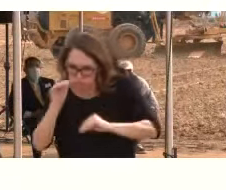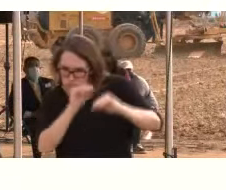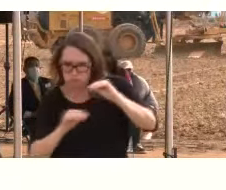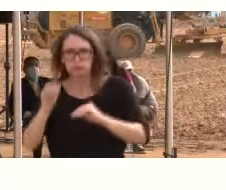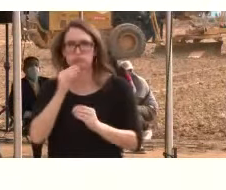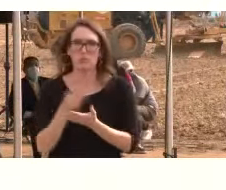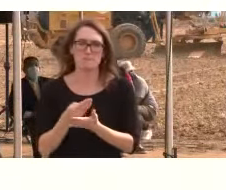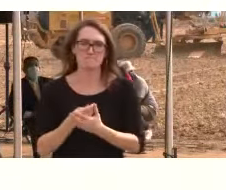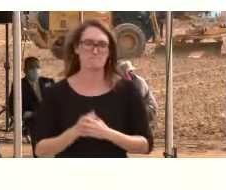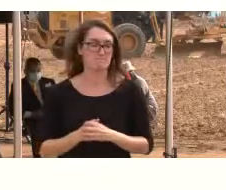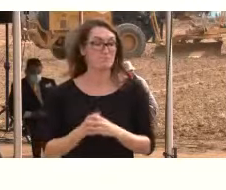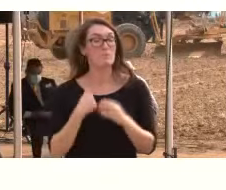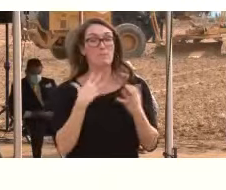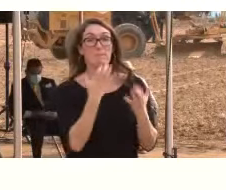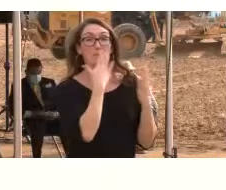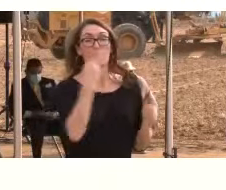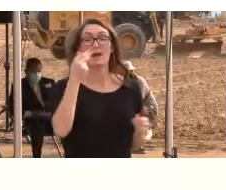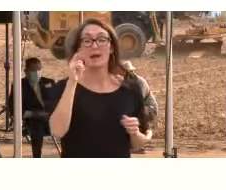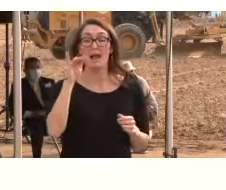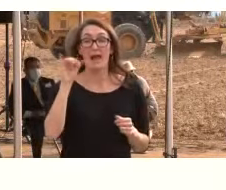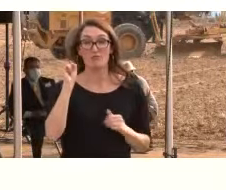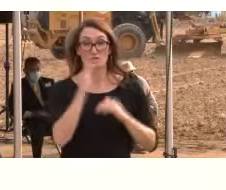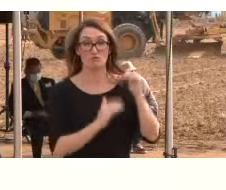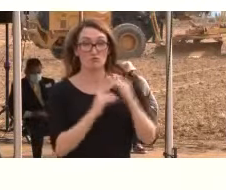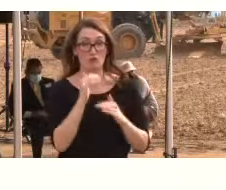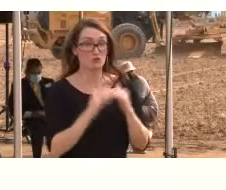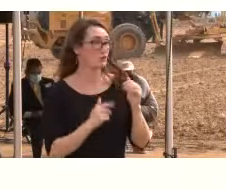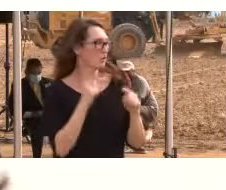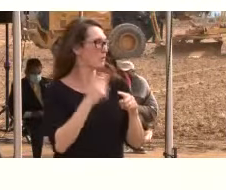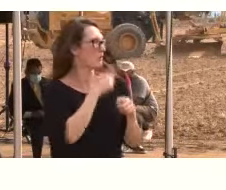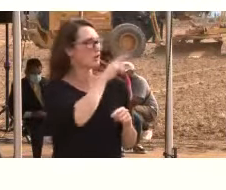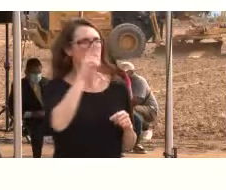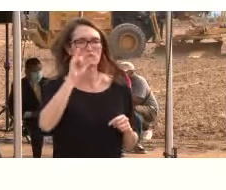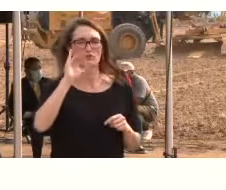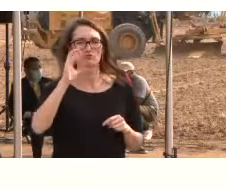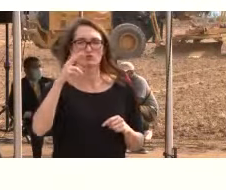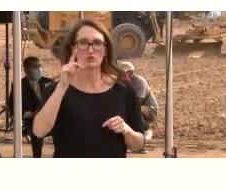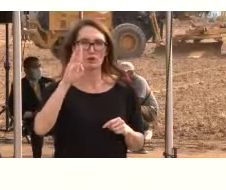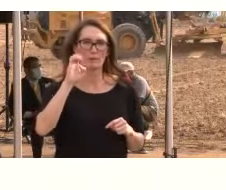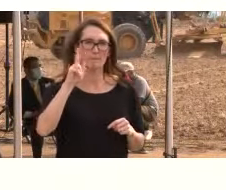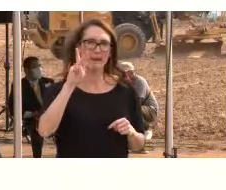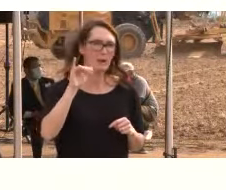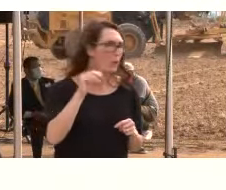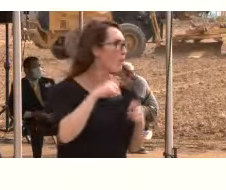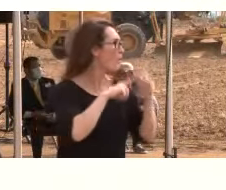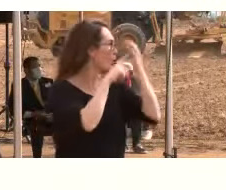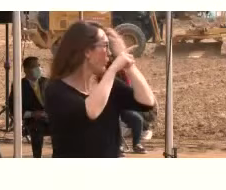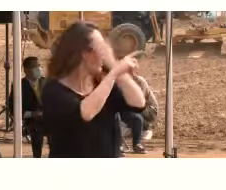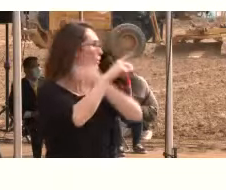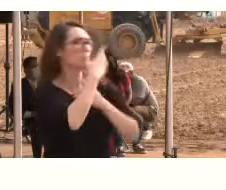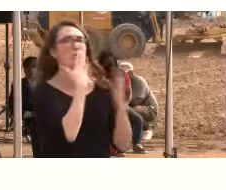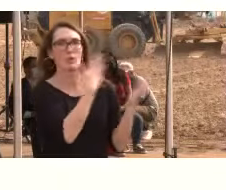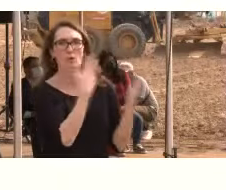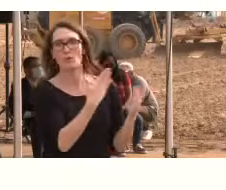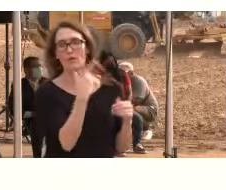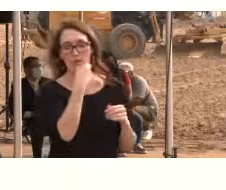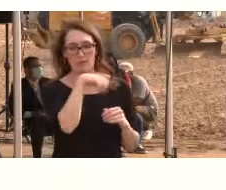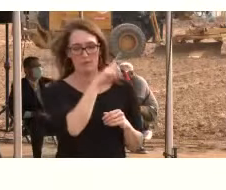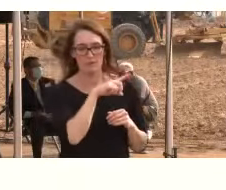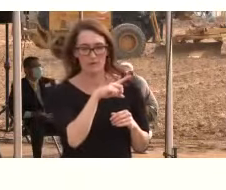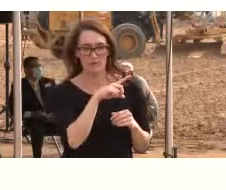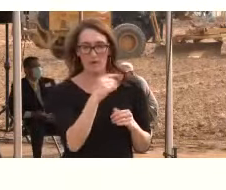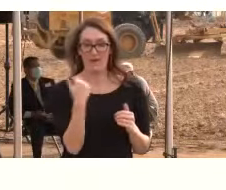like to mention is the Harris Construction, and Richard, I bet you, and of course I know Mike a lot better, but thank you. They have